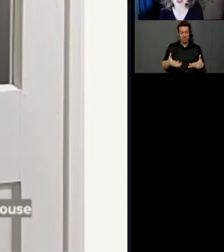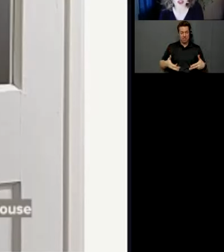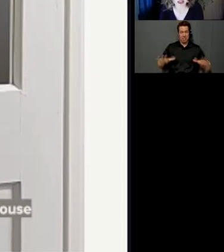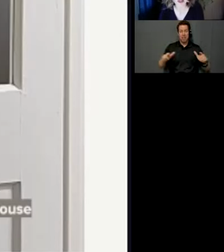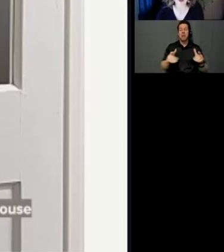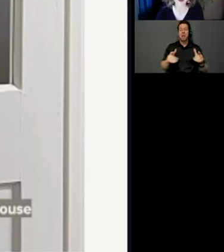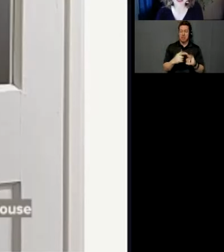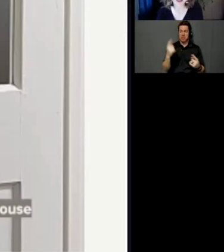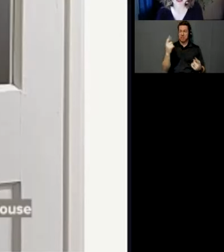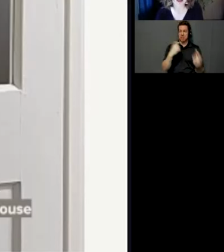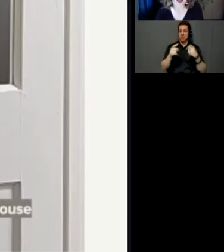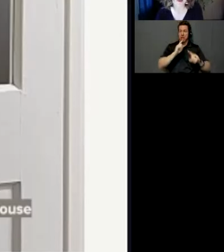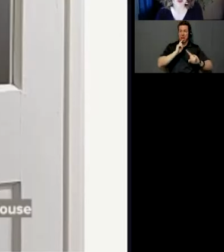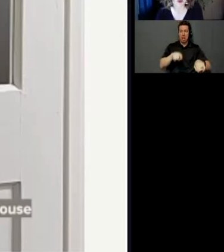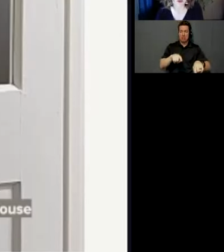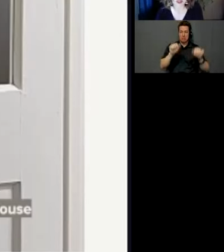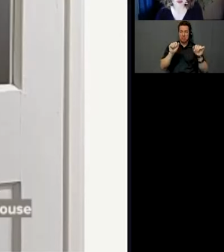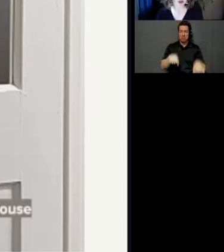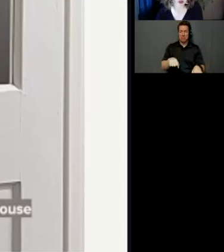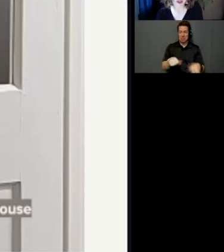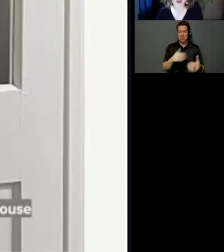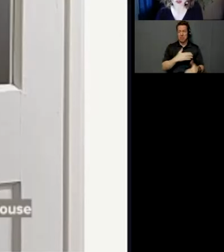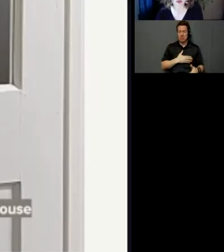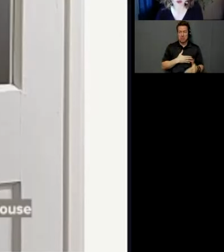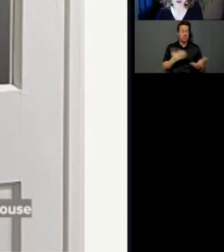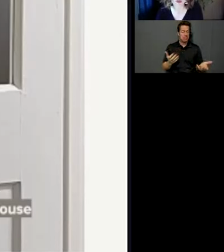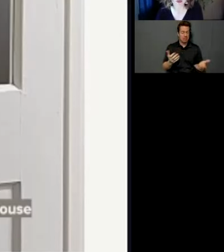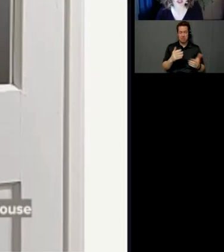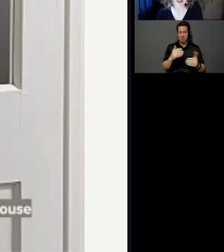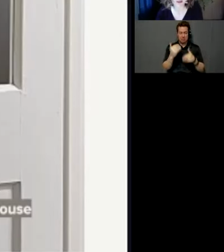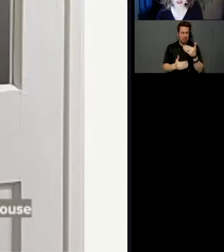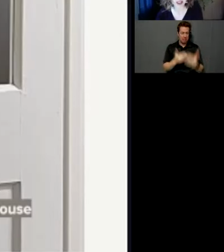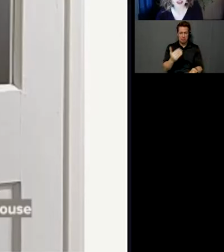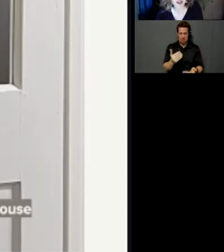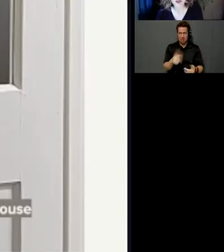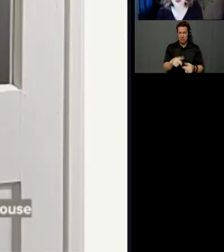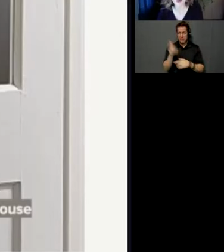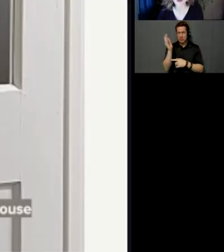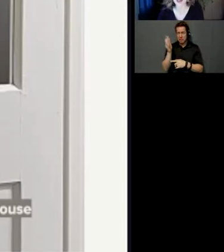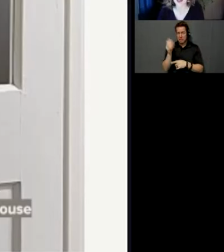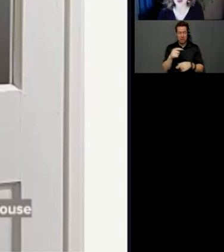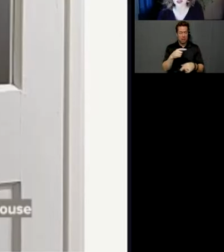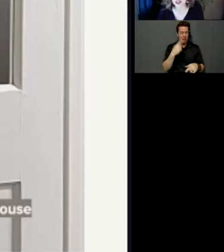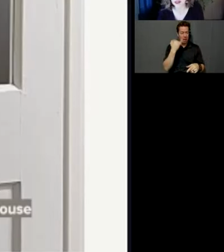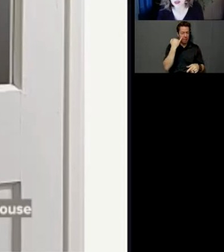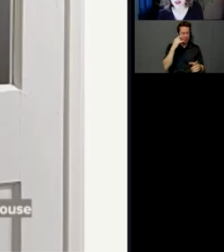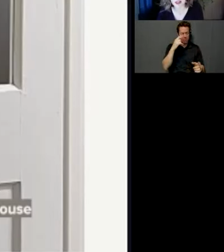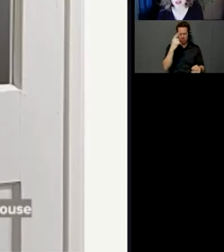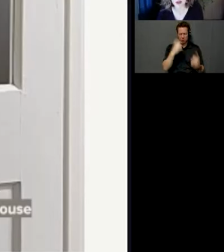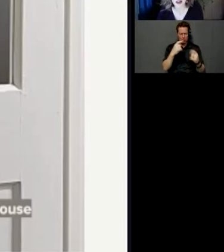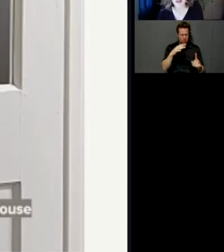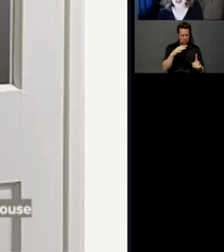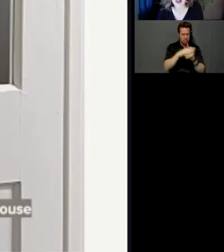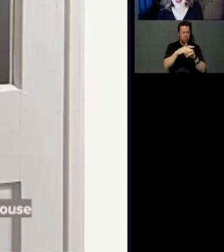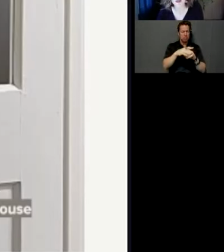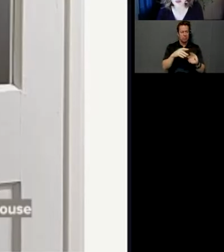a question and answer period. So please be sure, as we're going through this presentation, if you come up with any questions or thoughts that